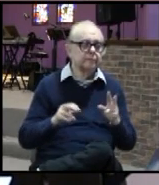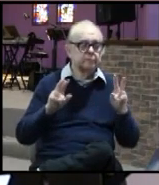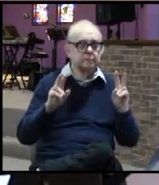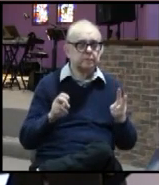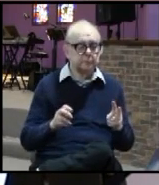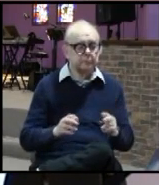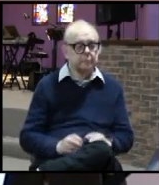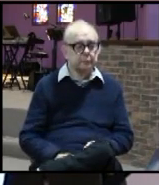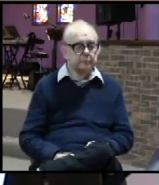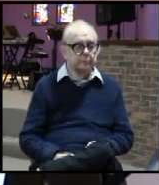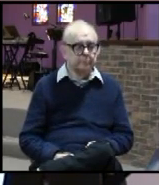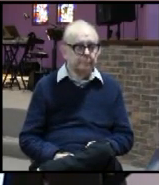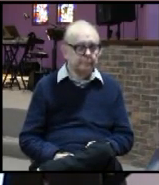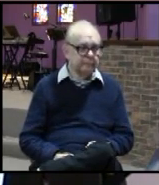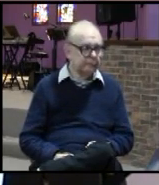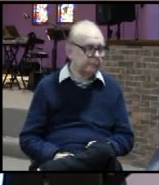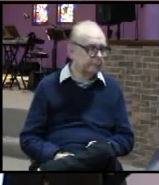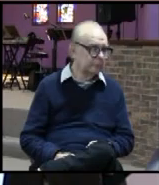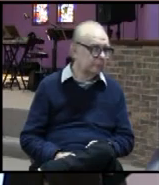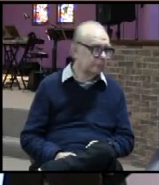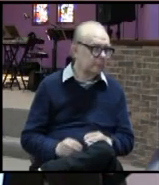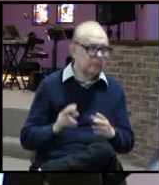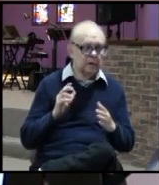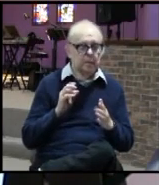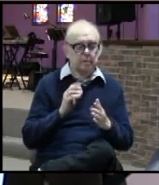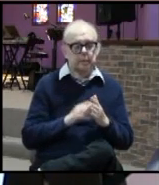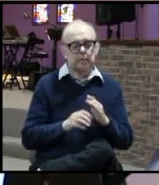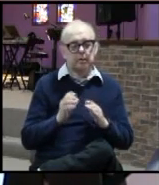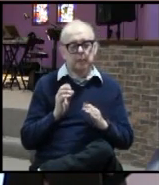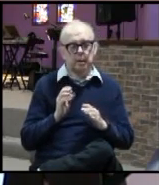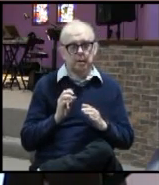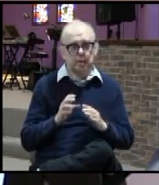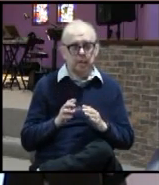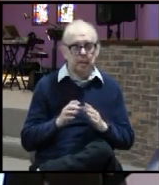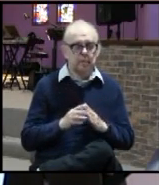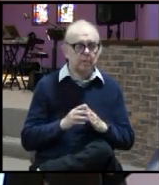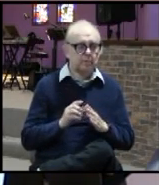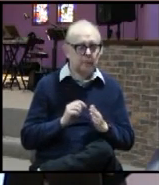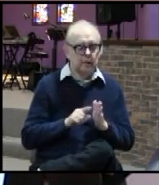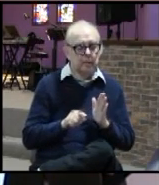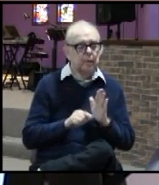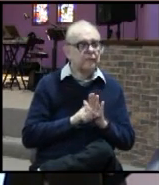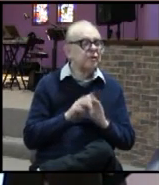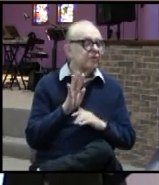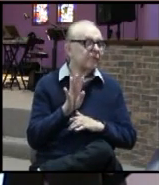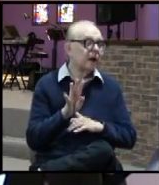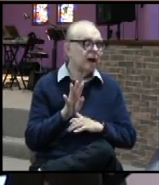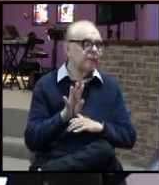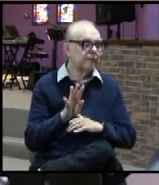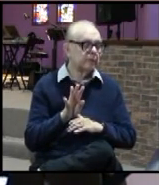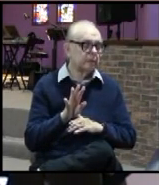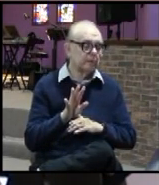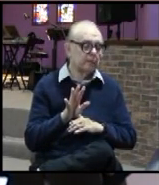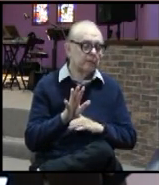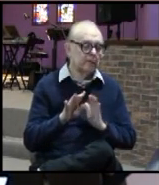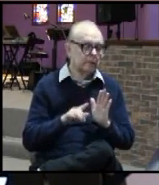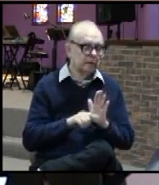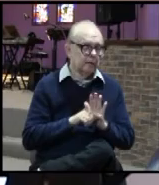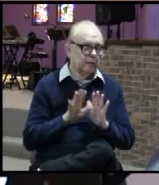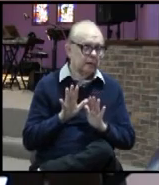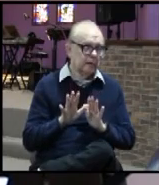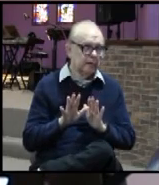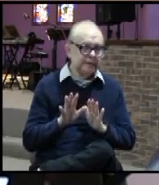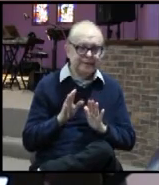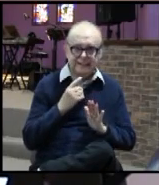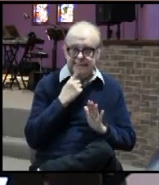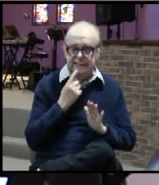and actually, it's in Psalms chapter 31, and you can read it later on, in verse number 5, okay? And what it